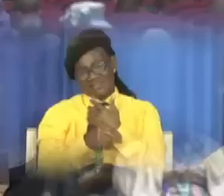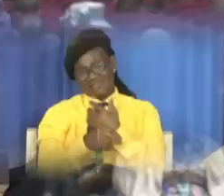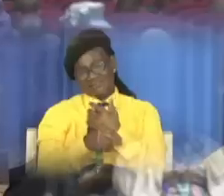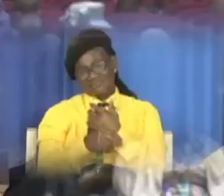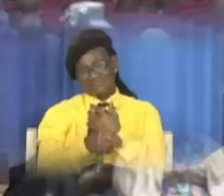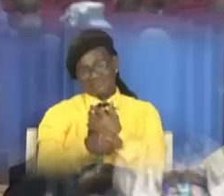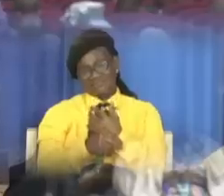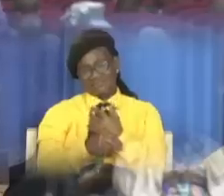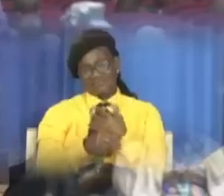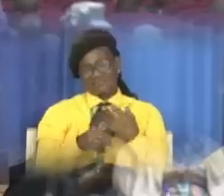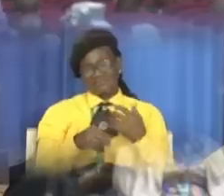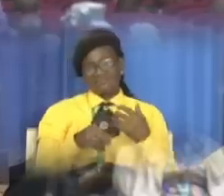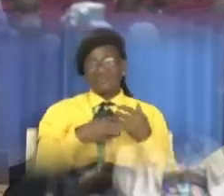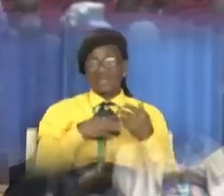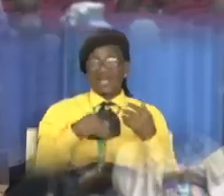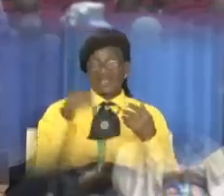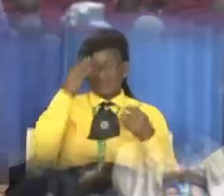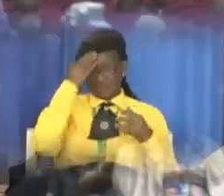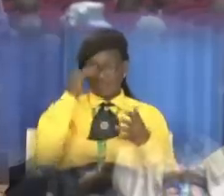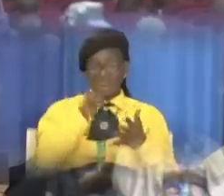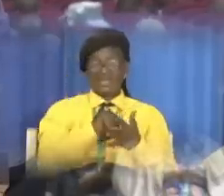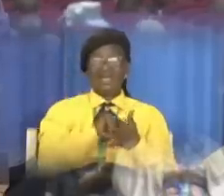I know that's a bit deep.